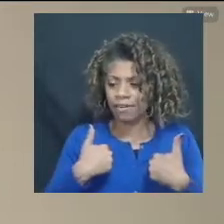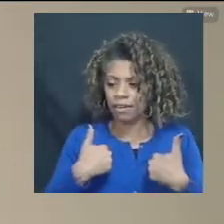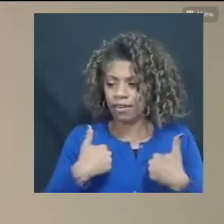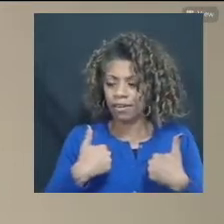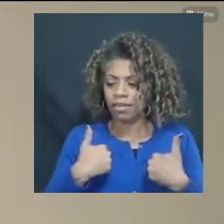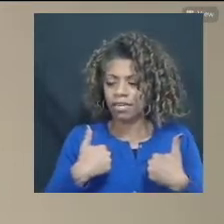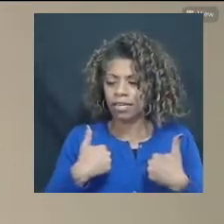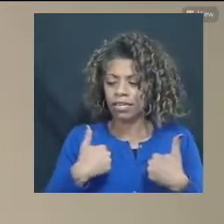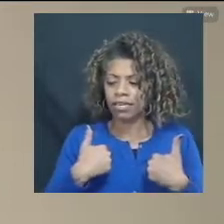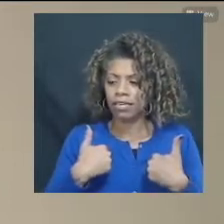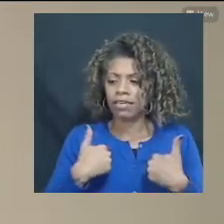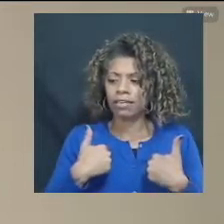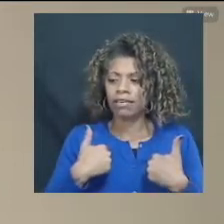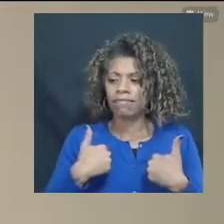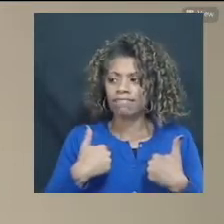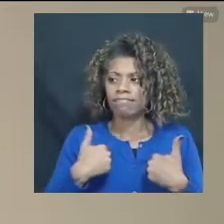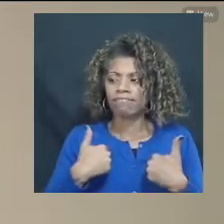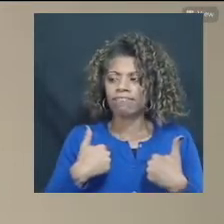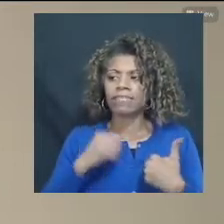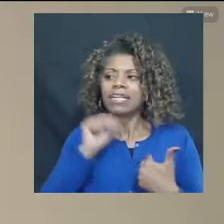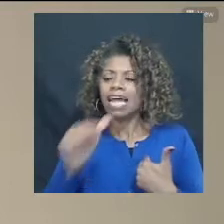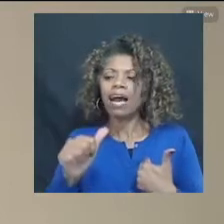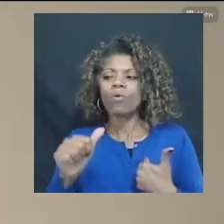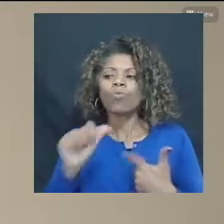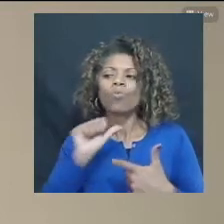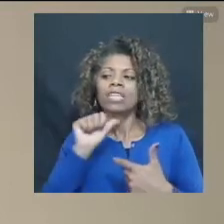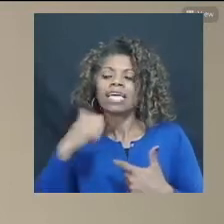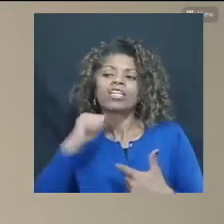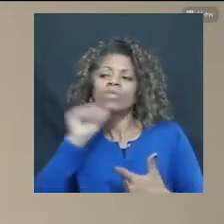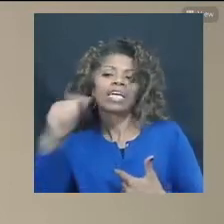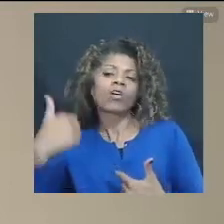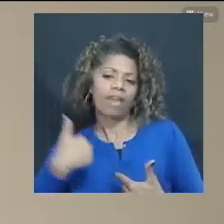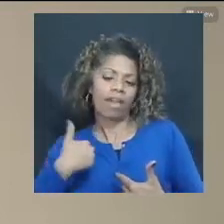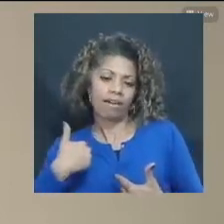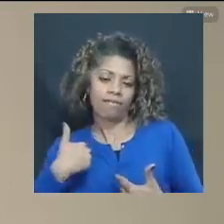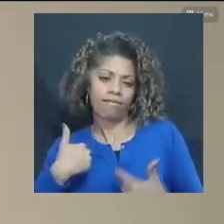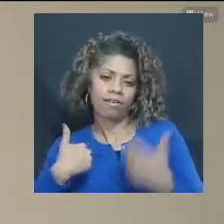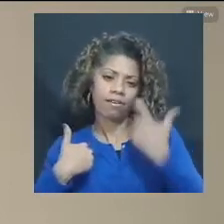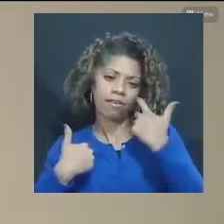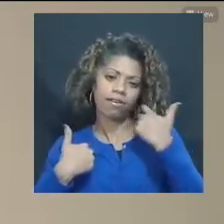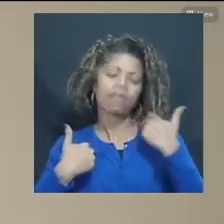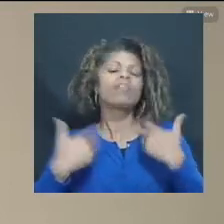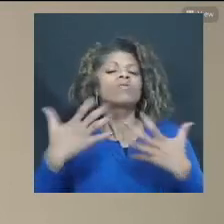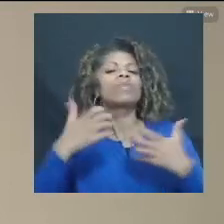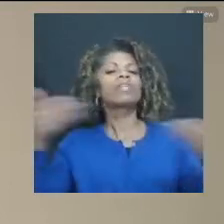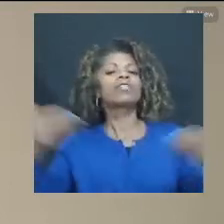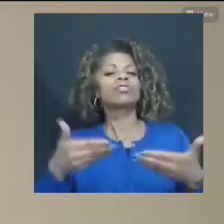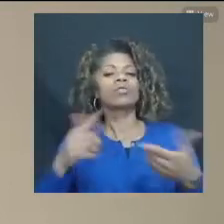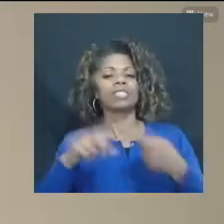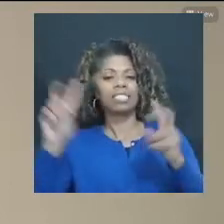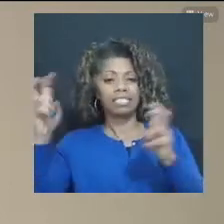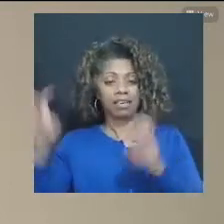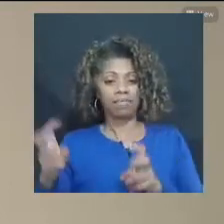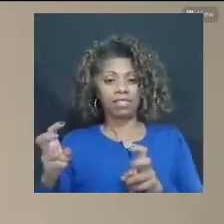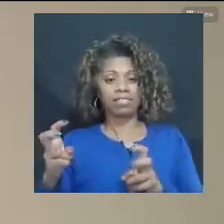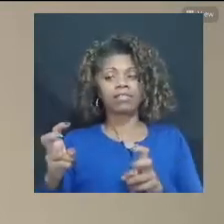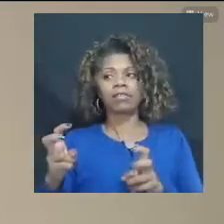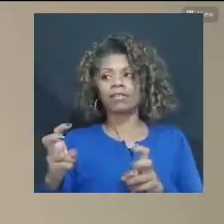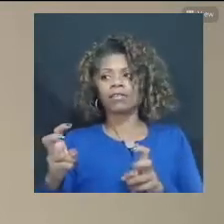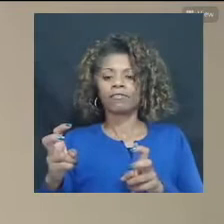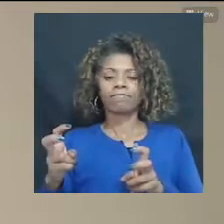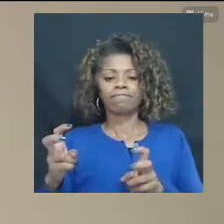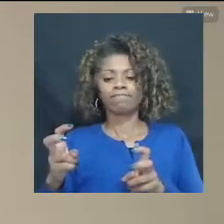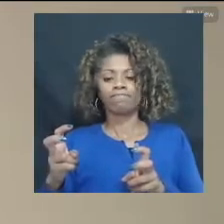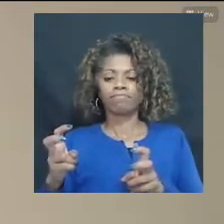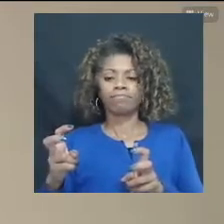skill to asset frame people, we don't know how to introduce these topics or these issues in a way that doesn't avoid the